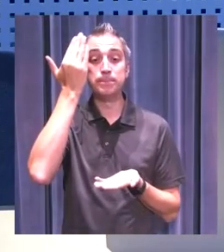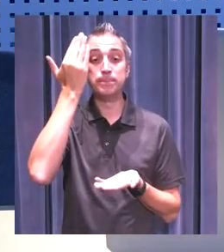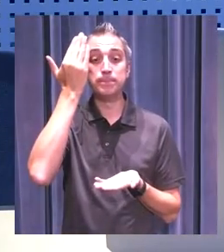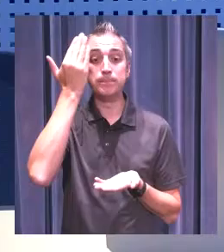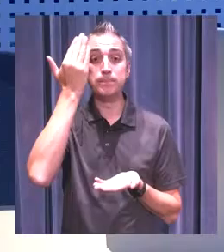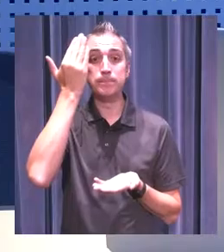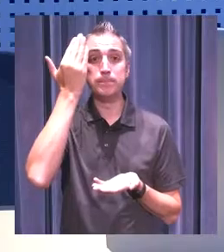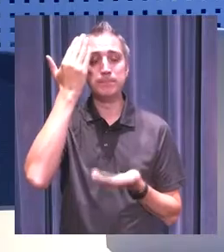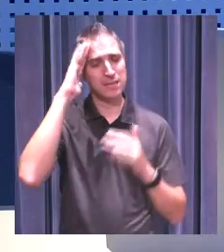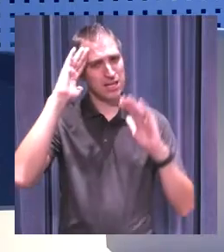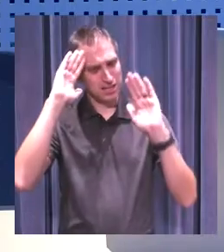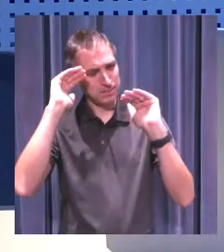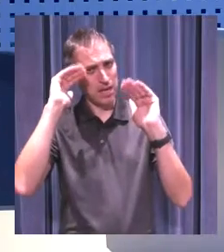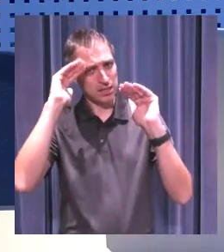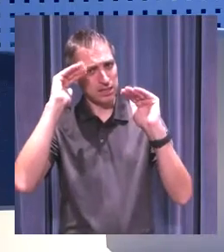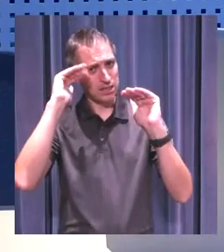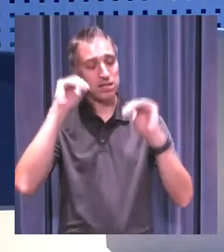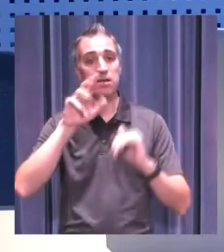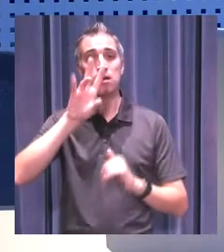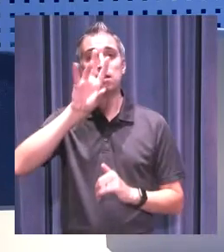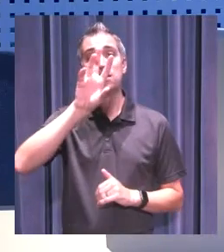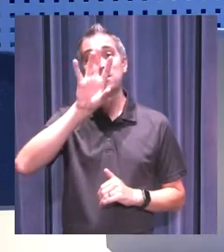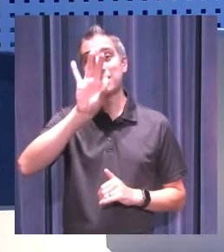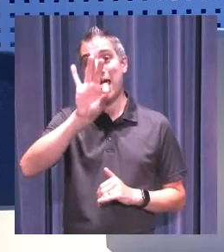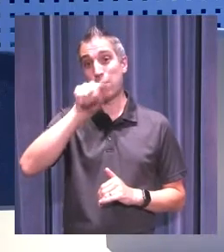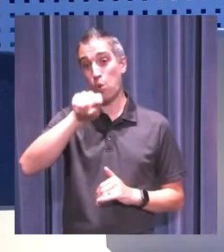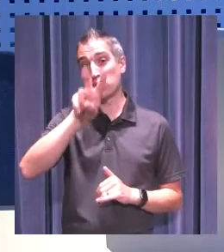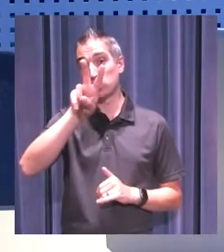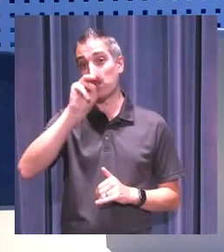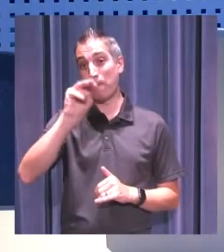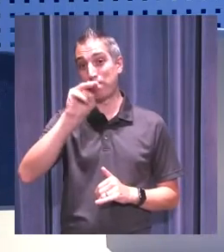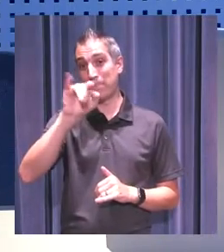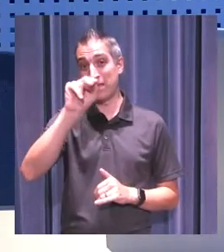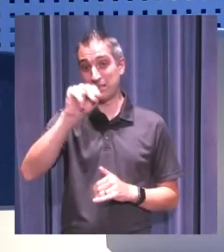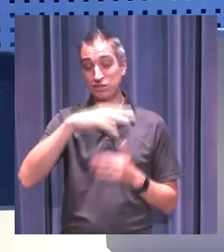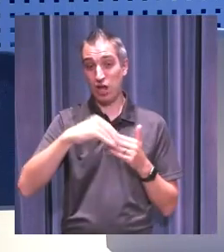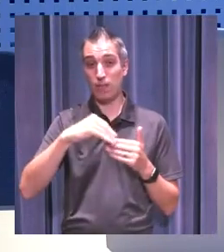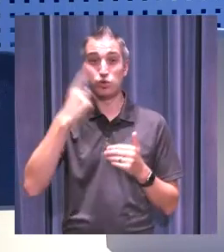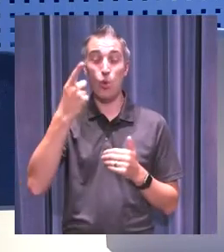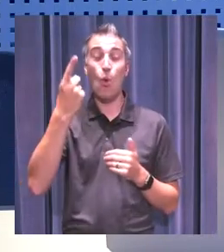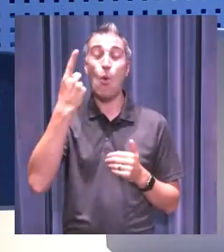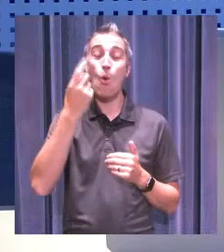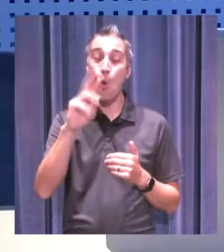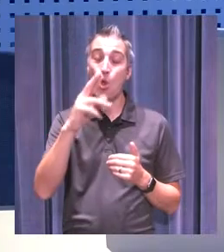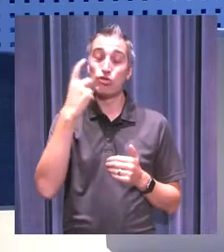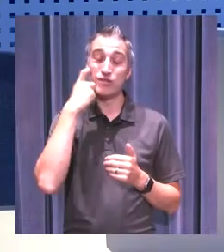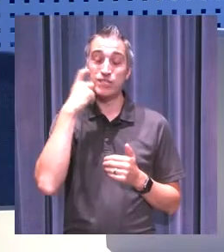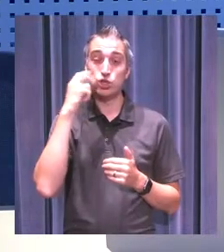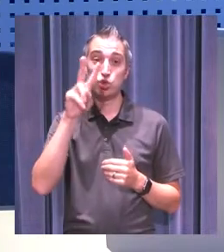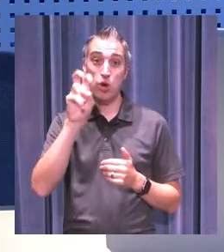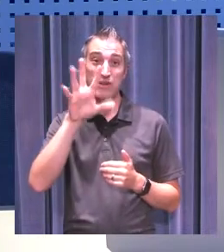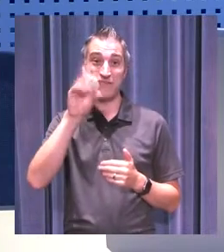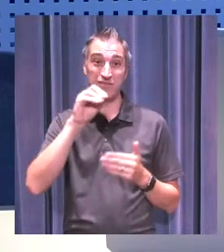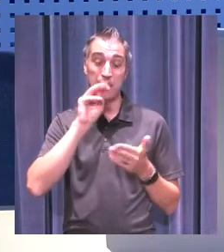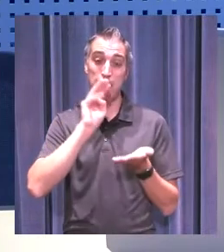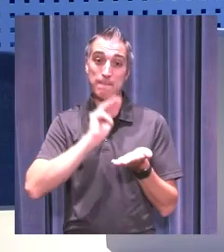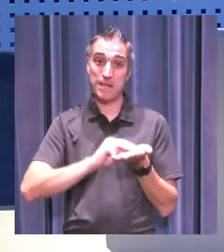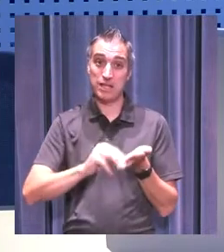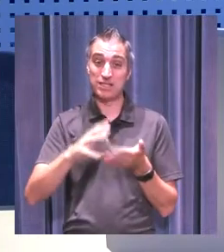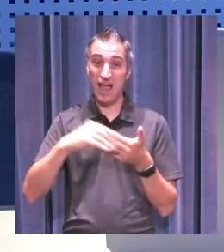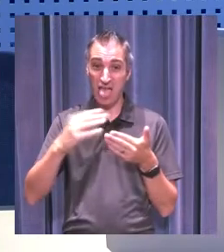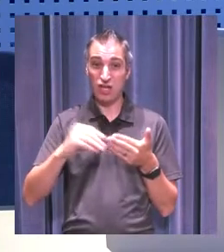to be expected that of the $9.2 million, or the most recent $250 million of